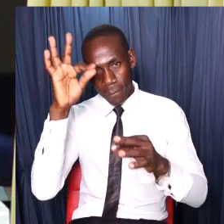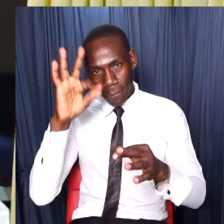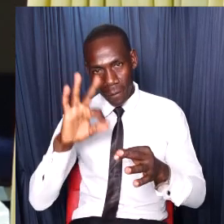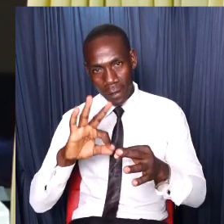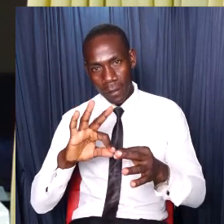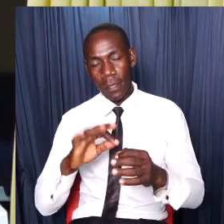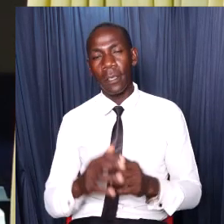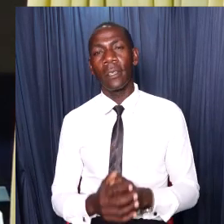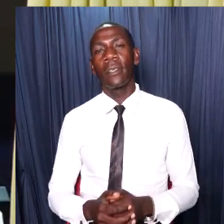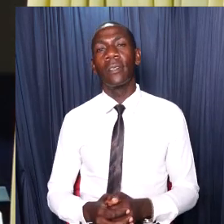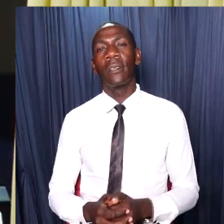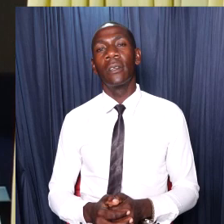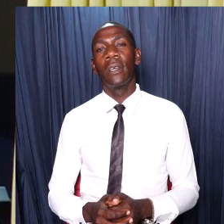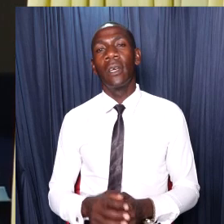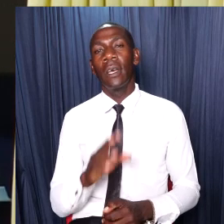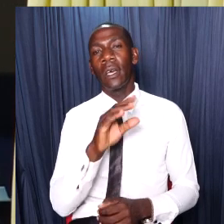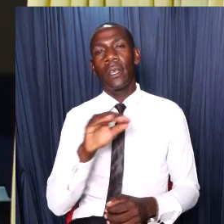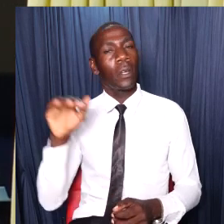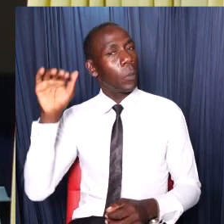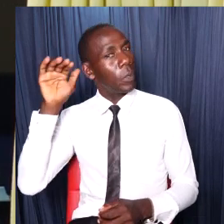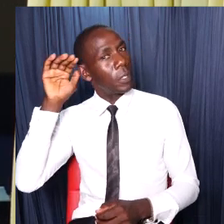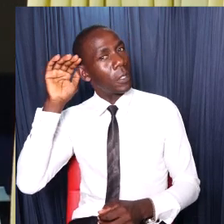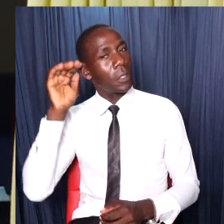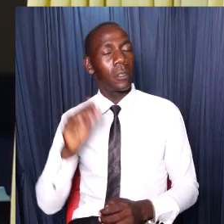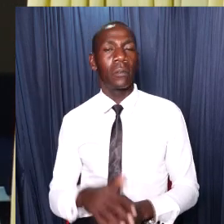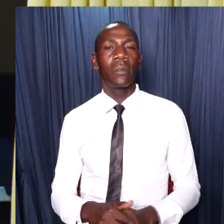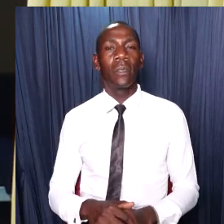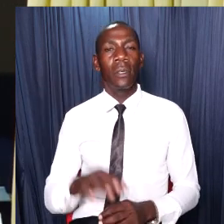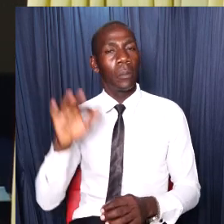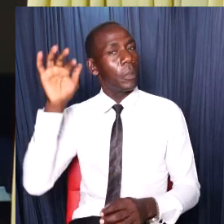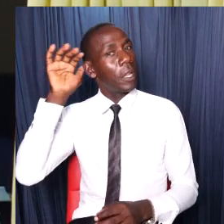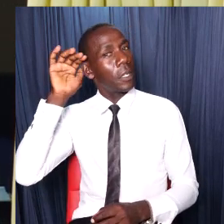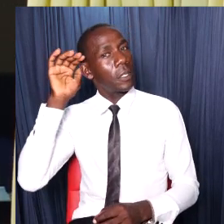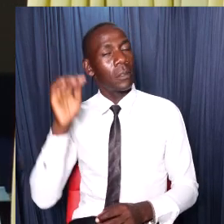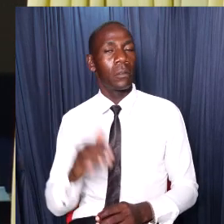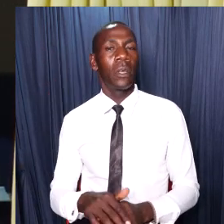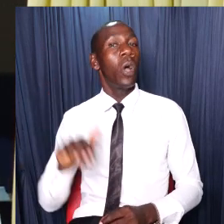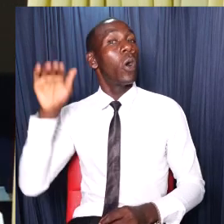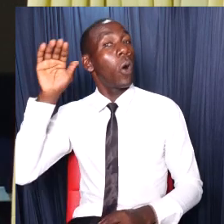Imani, faith, na utiifu. And obedience.